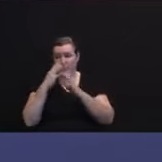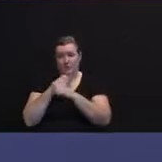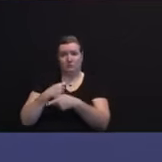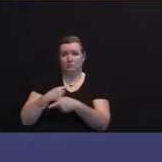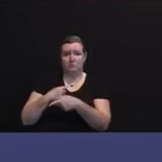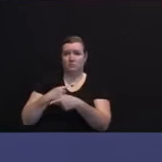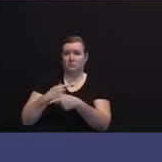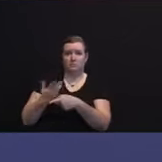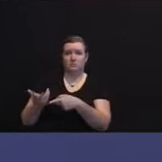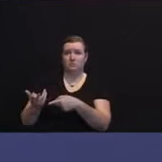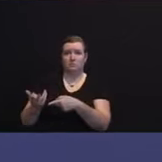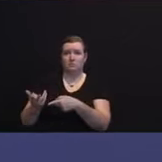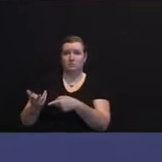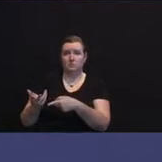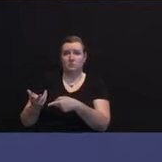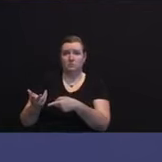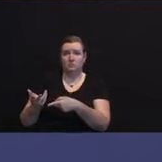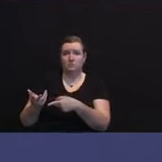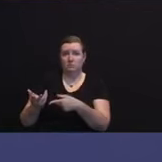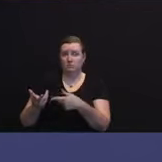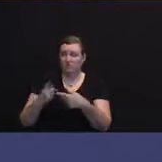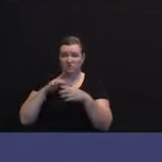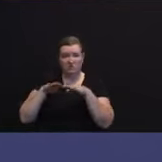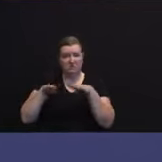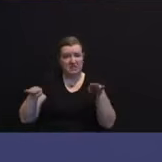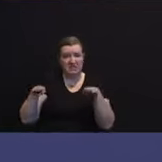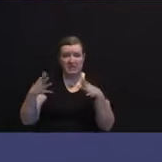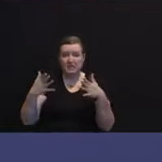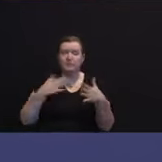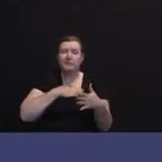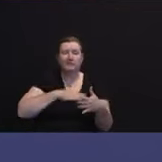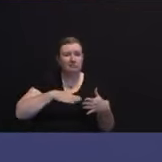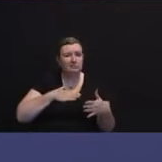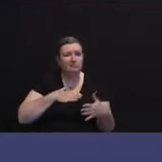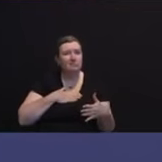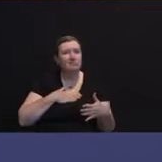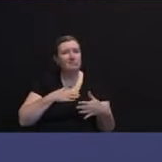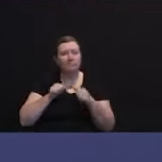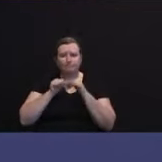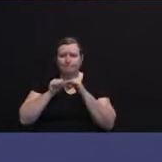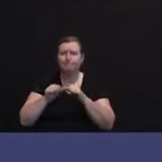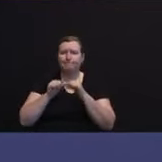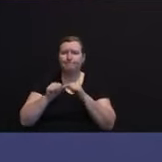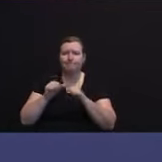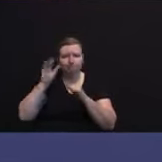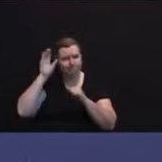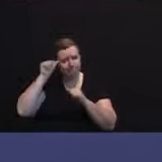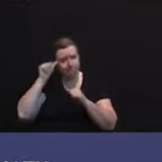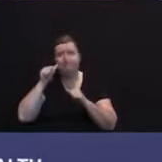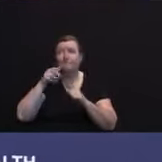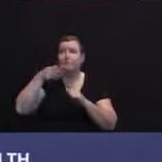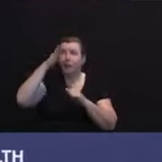folks, stay at it. You've been extraordinary. We need you to be there again like you've never been before. God bless you and thank you.